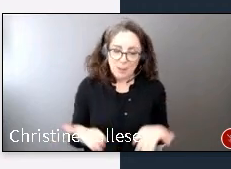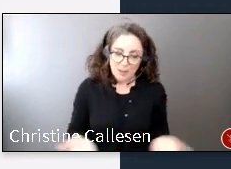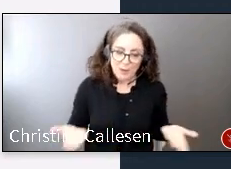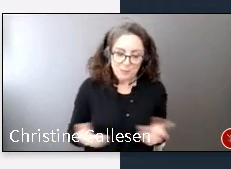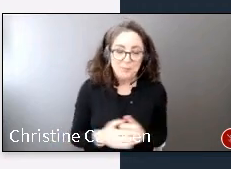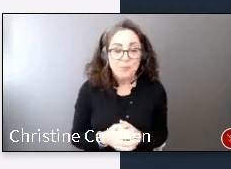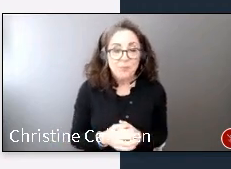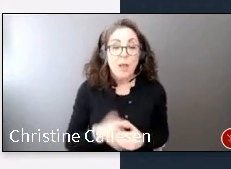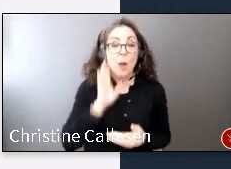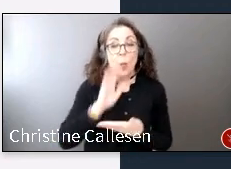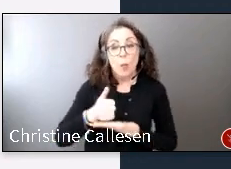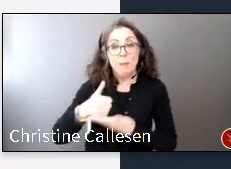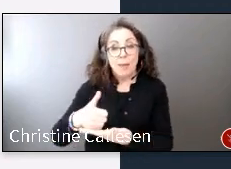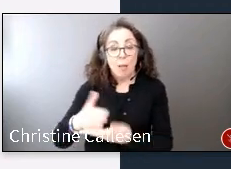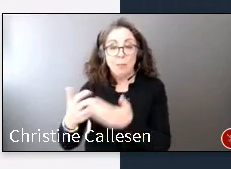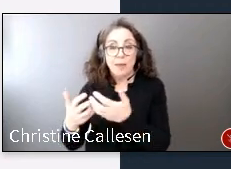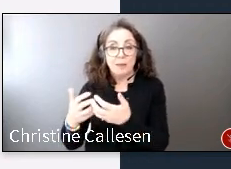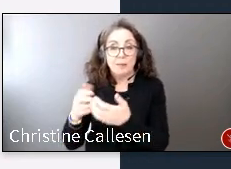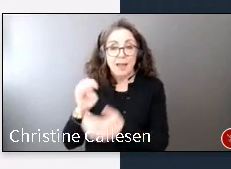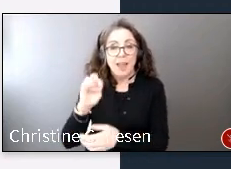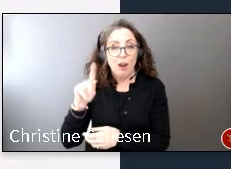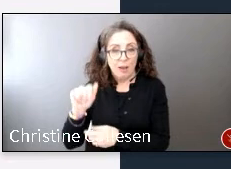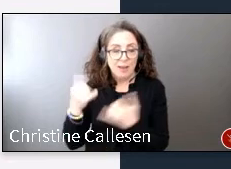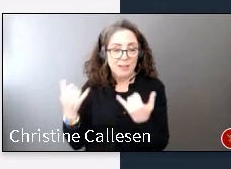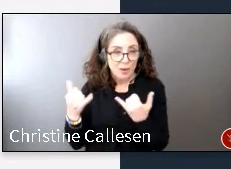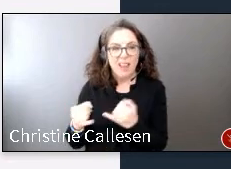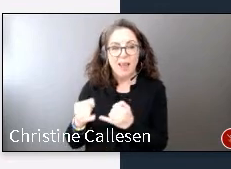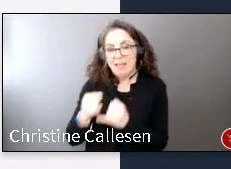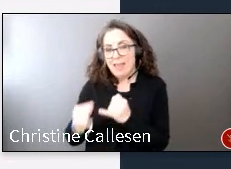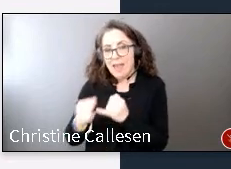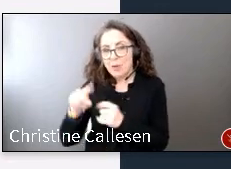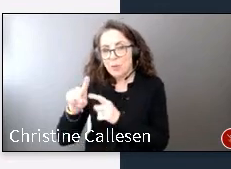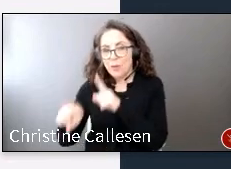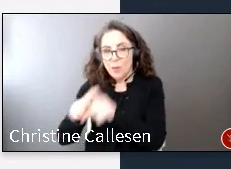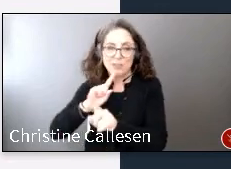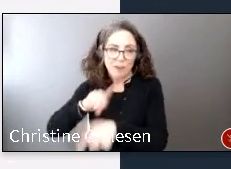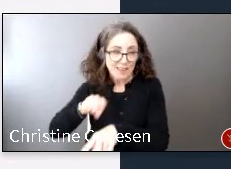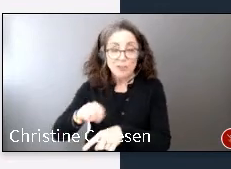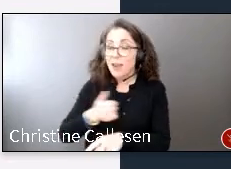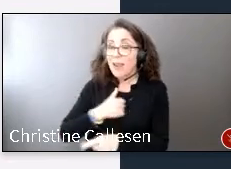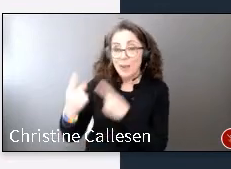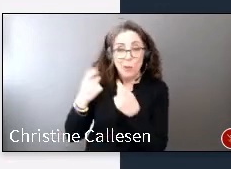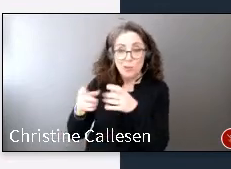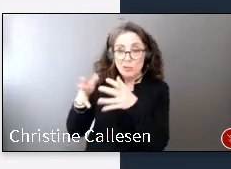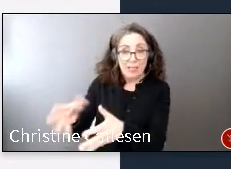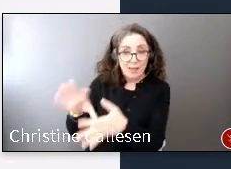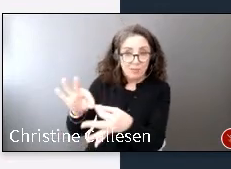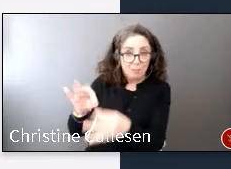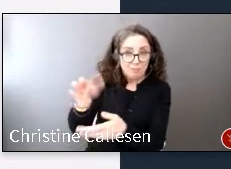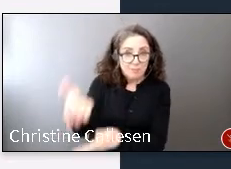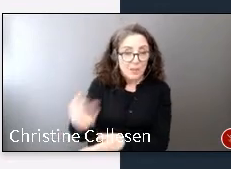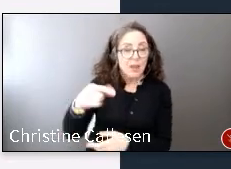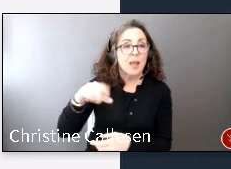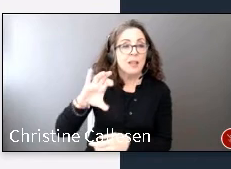I will be helping Erica out today doing the Q&A at the end. So if you have any questions throughout the session, please feel free to leave them in the Q&A portion,